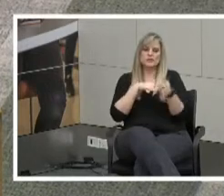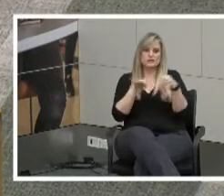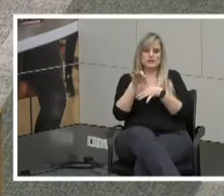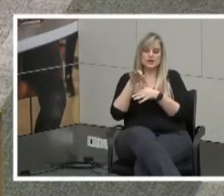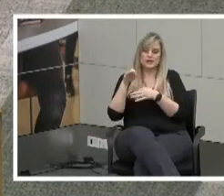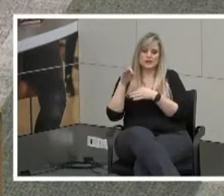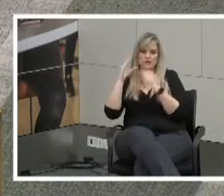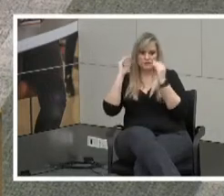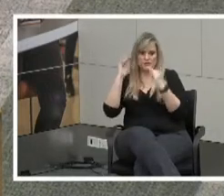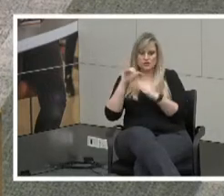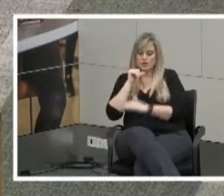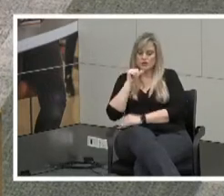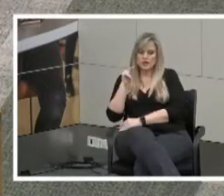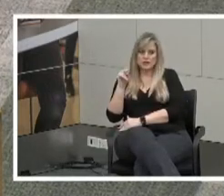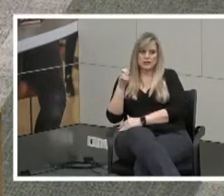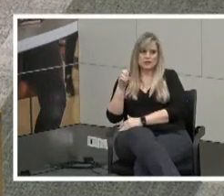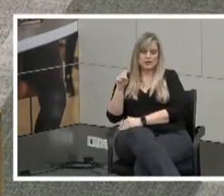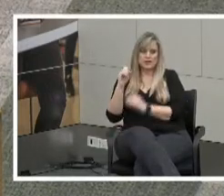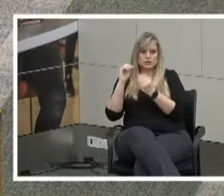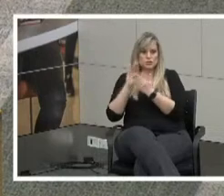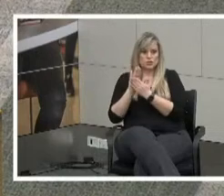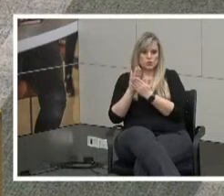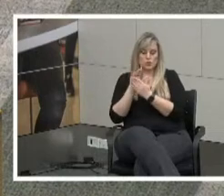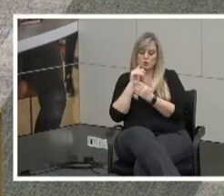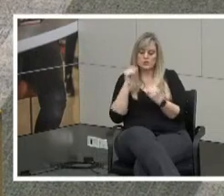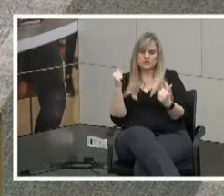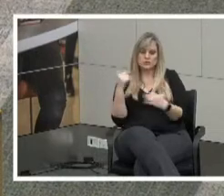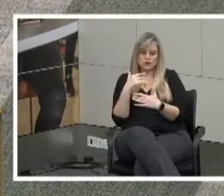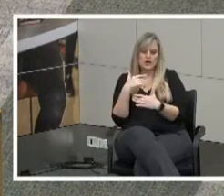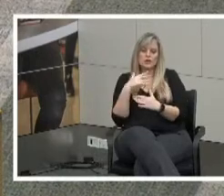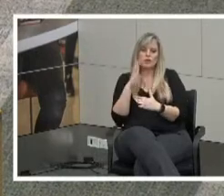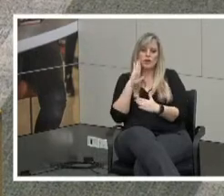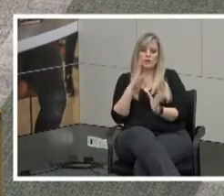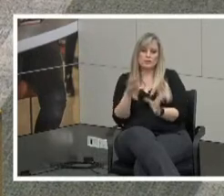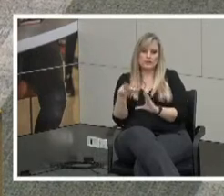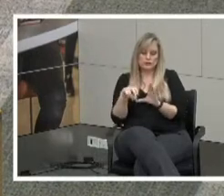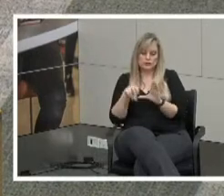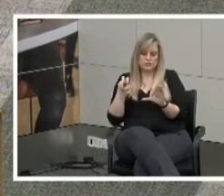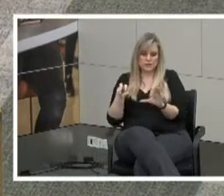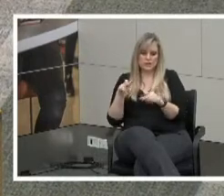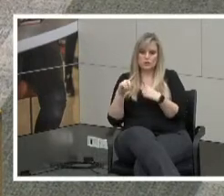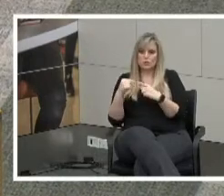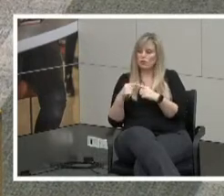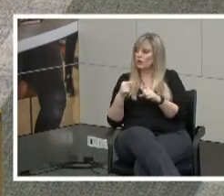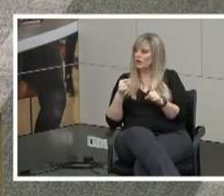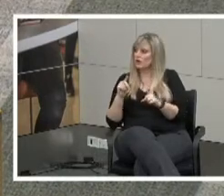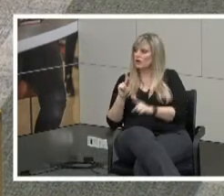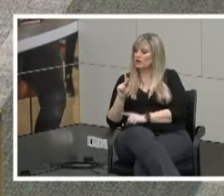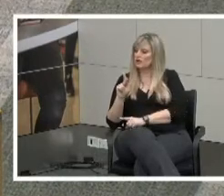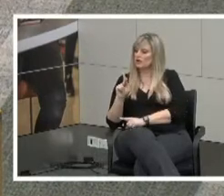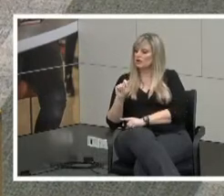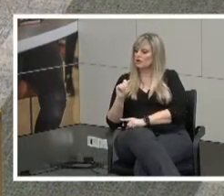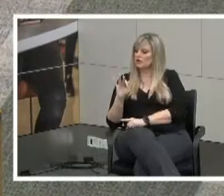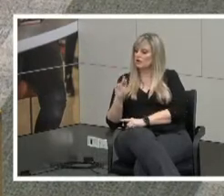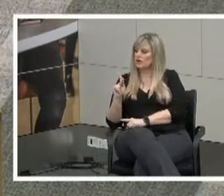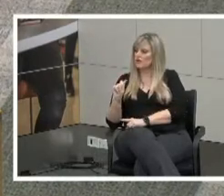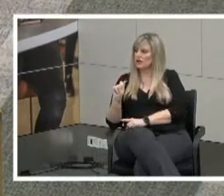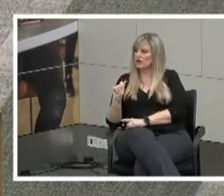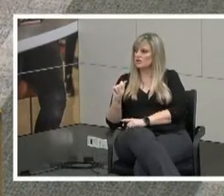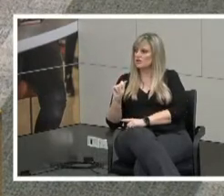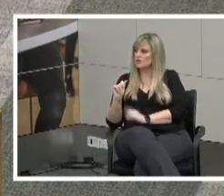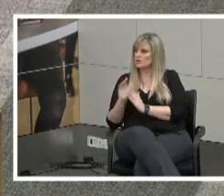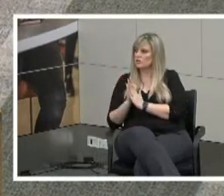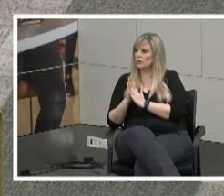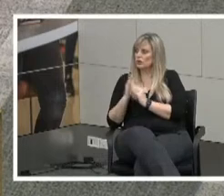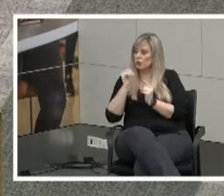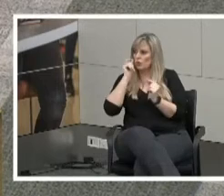school who fears re retaliation and likely to resign when Gregor of kovka the Metamorphoses wakes up